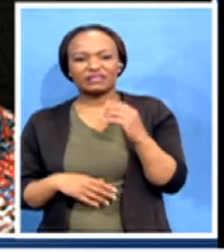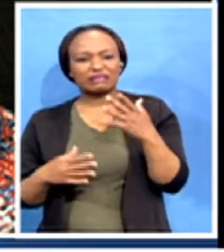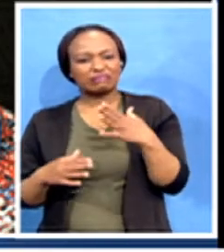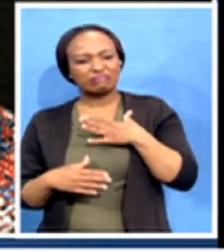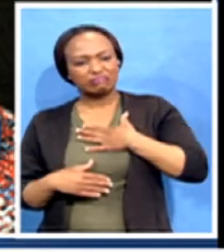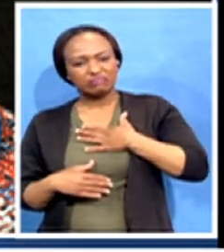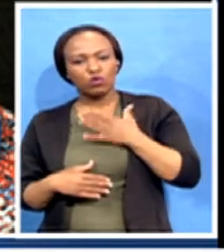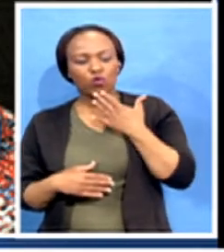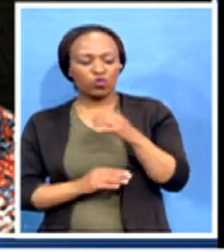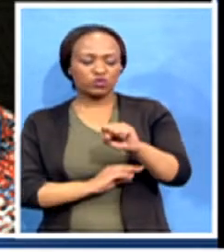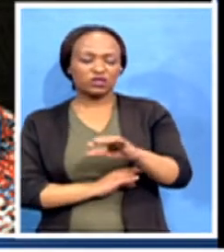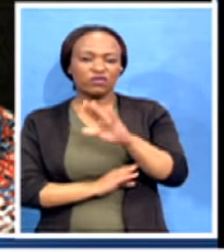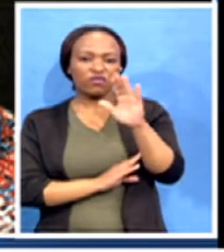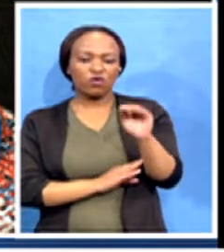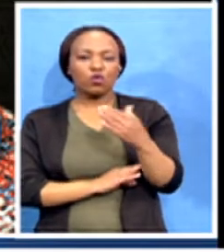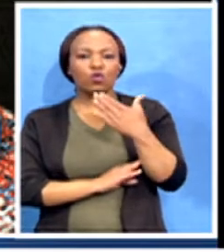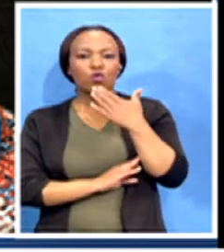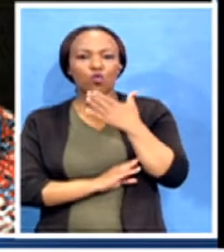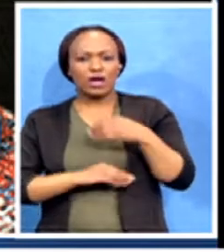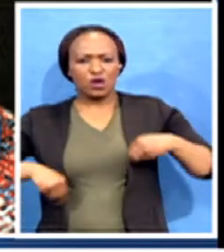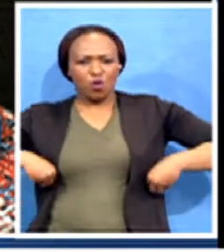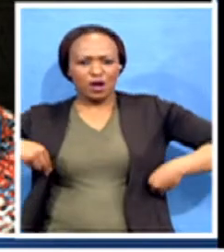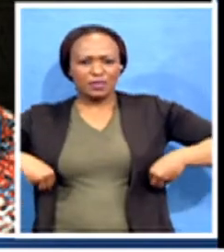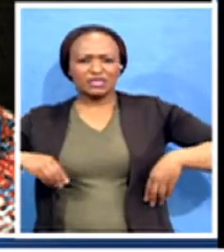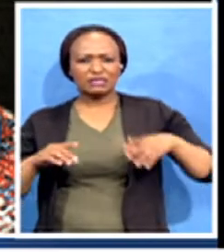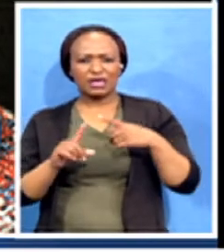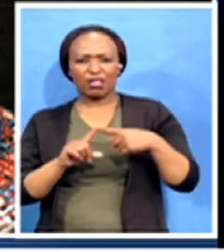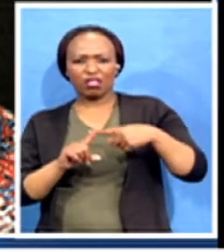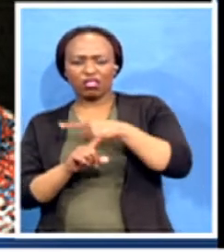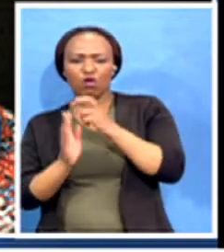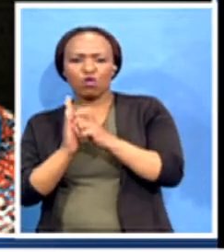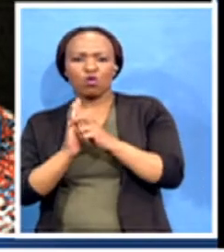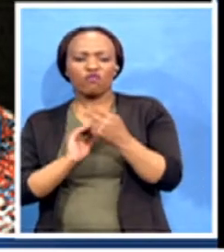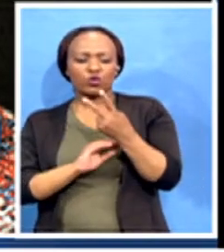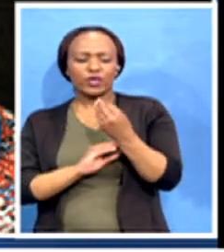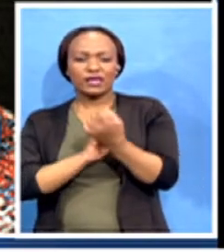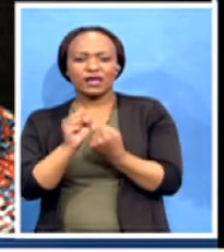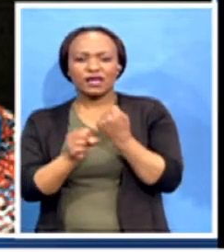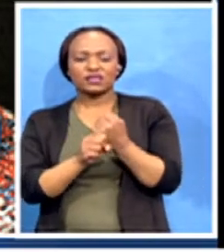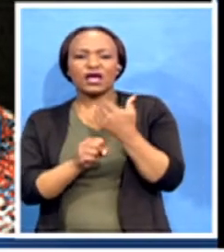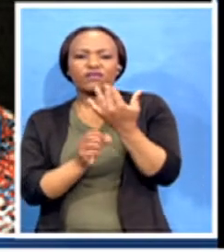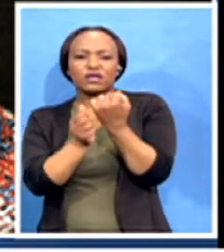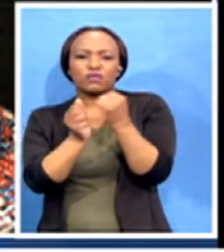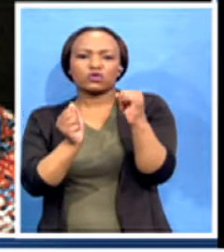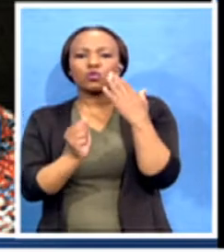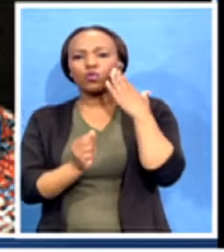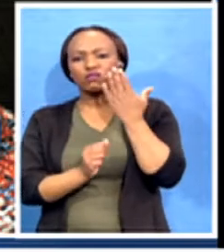disillusionment at South Africa's swerve towards corruption and misrule about 2 decades after the first democratic election